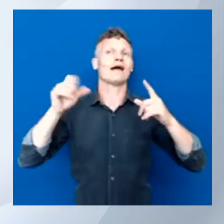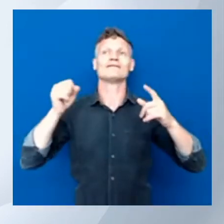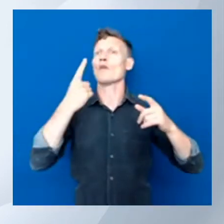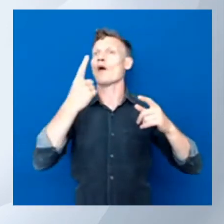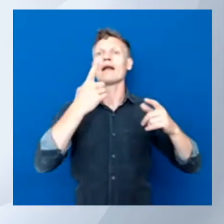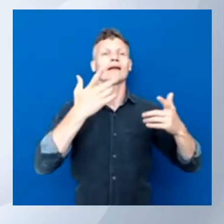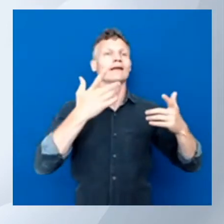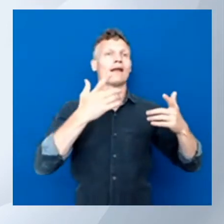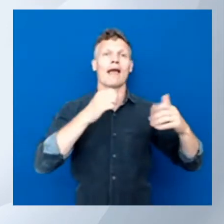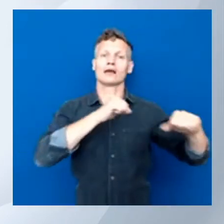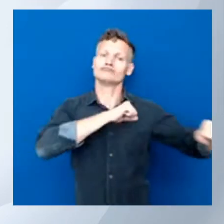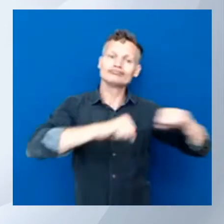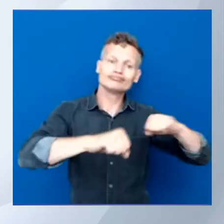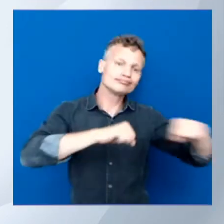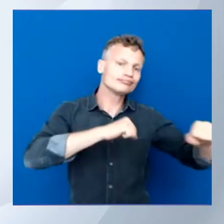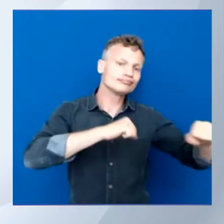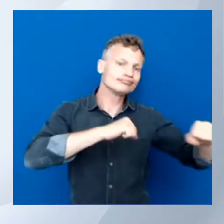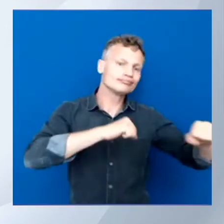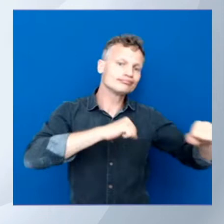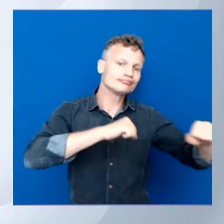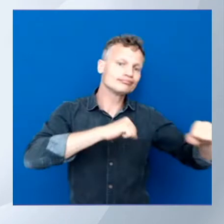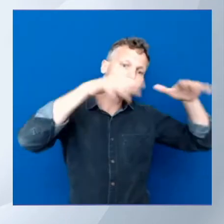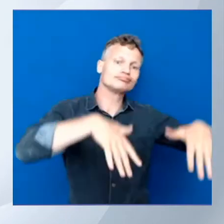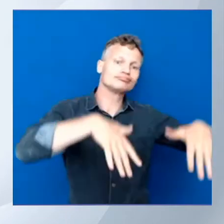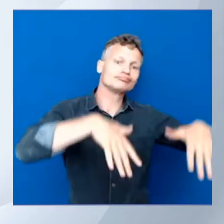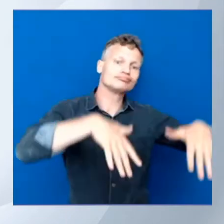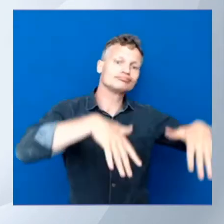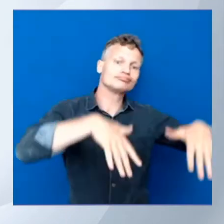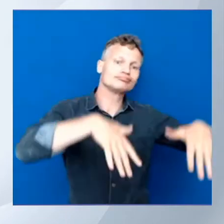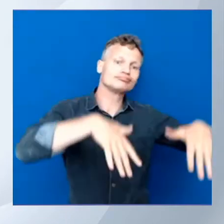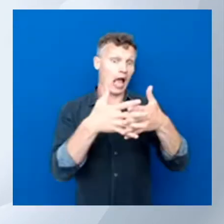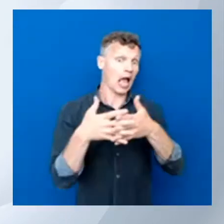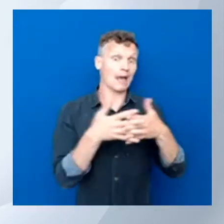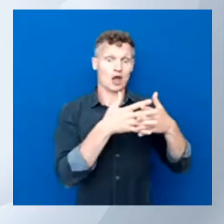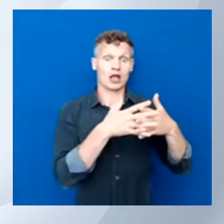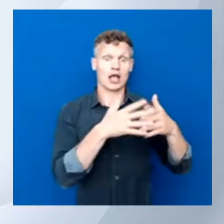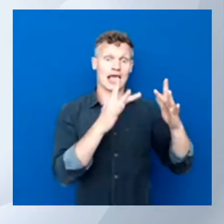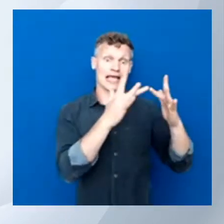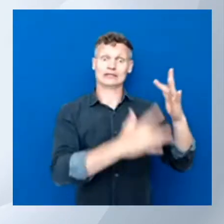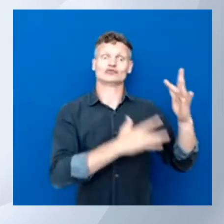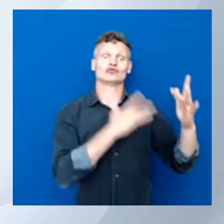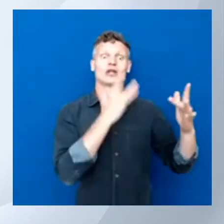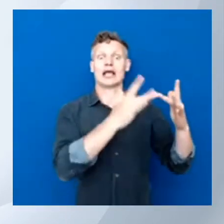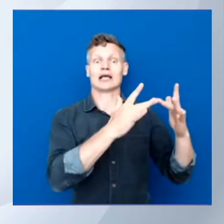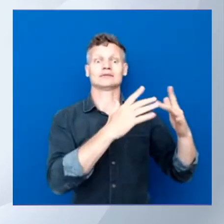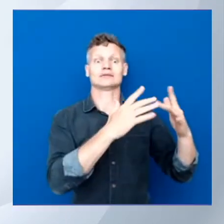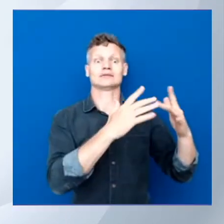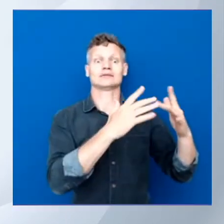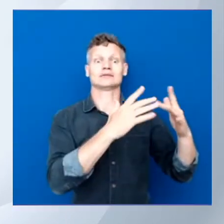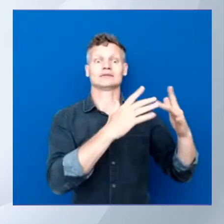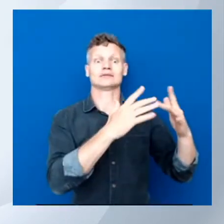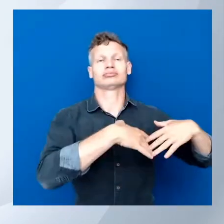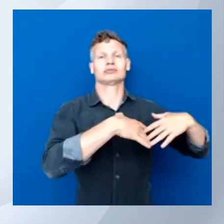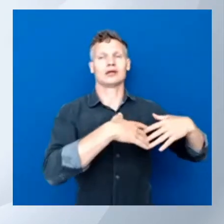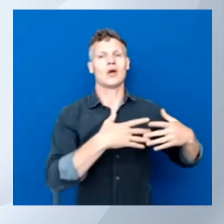US lost all internet connectivity? We'd probably have some bigger issues to be dealing with, but it's a valid concern for some companies. What if both of our